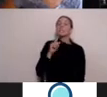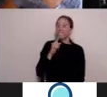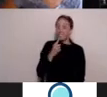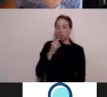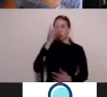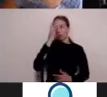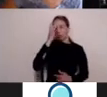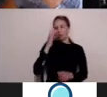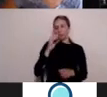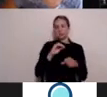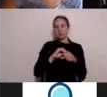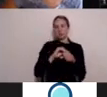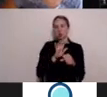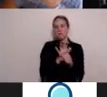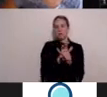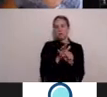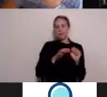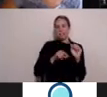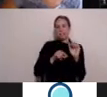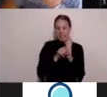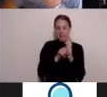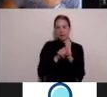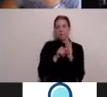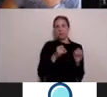negative individuals within your communities?